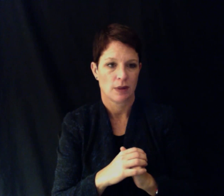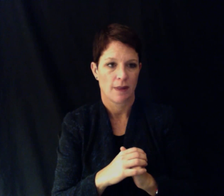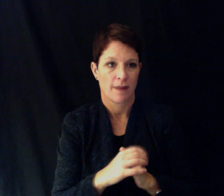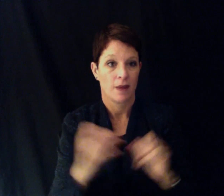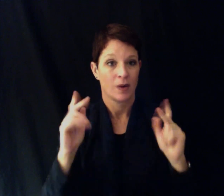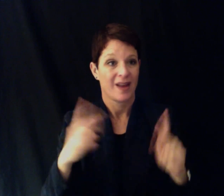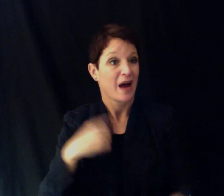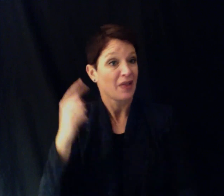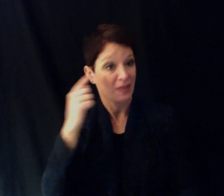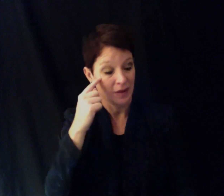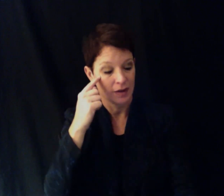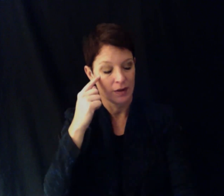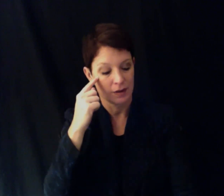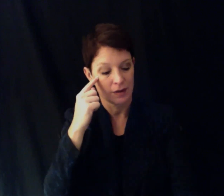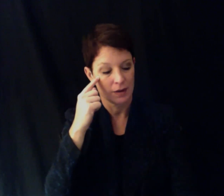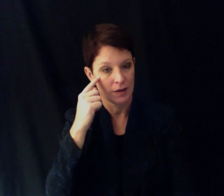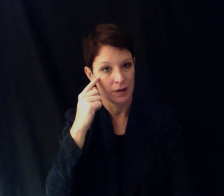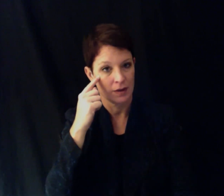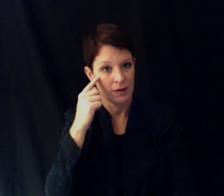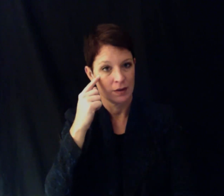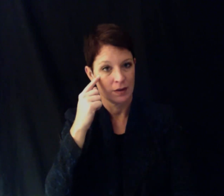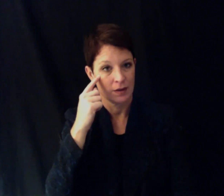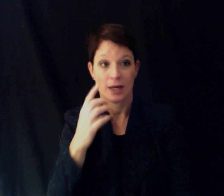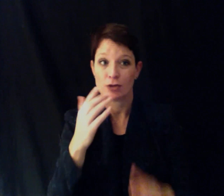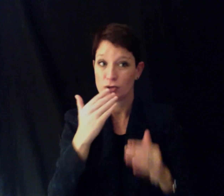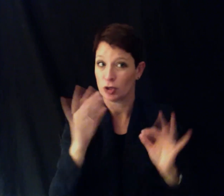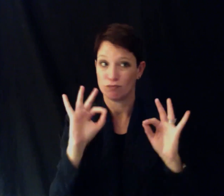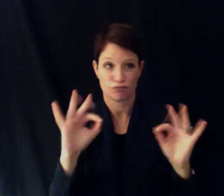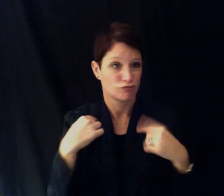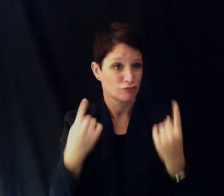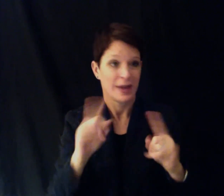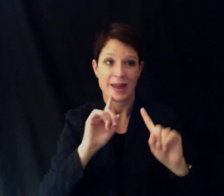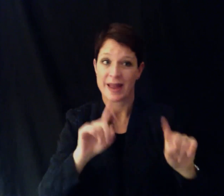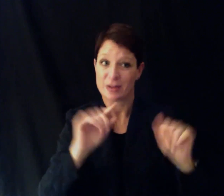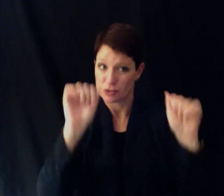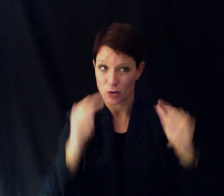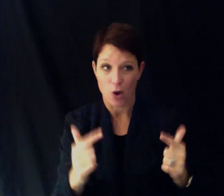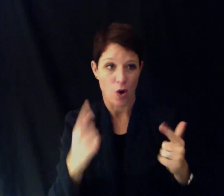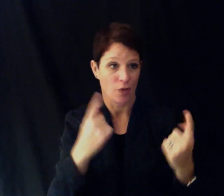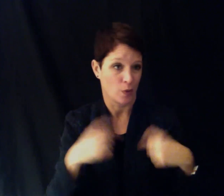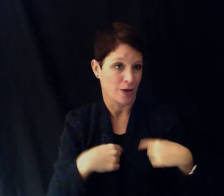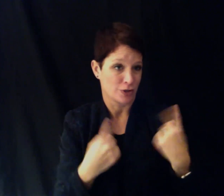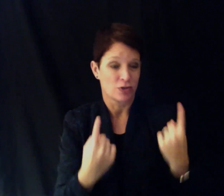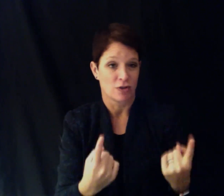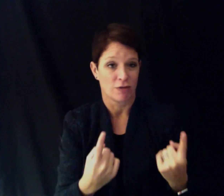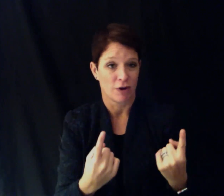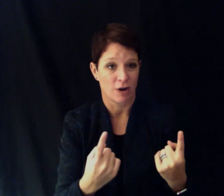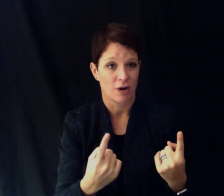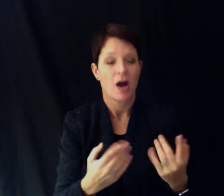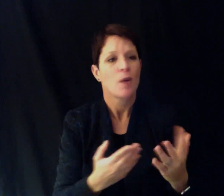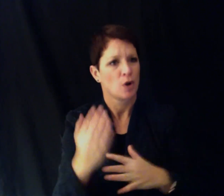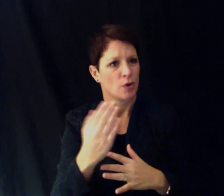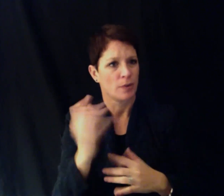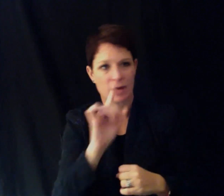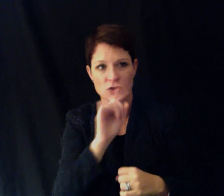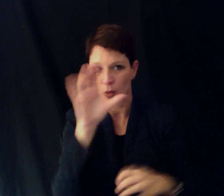Okay, I think we're in pretty good shape as far as having answered the questions that have been asked, we'll go through and save this and make sure